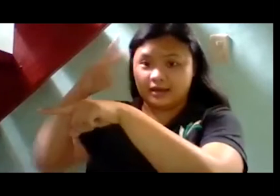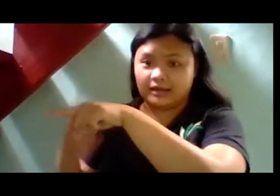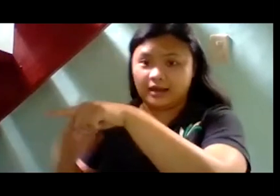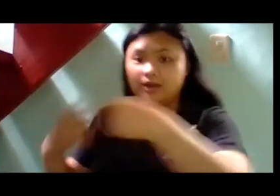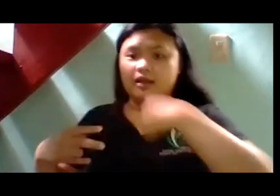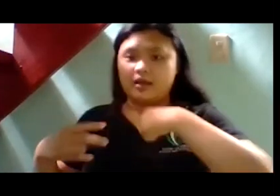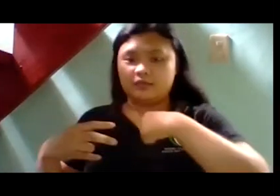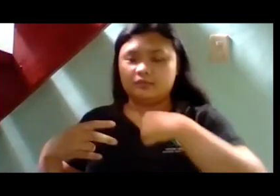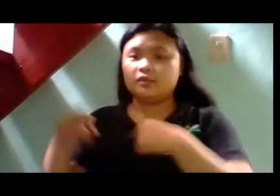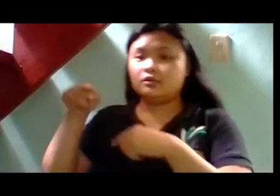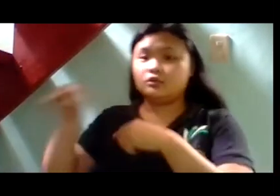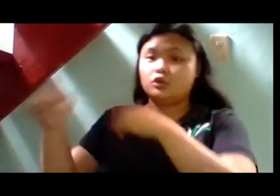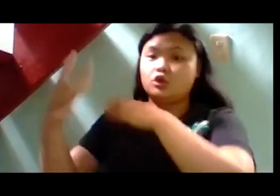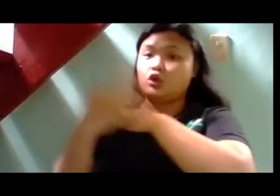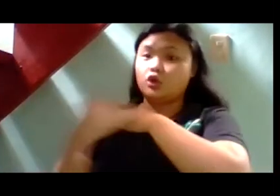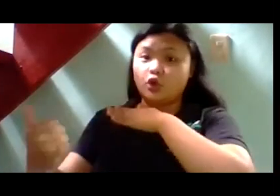so I have Kyla with me.